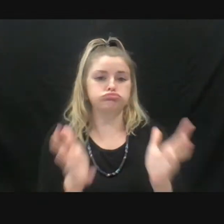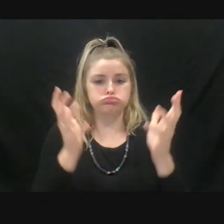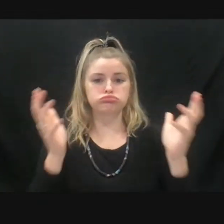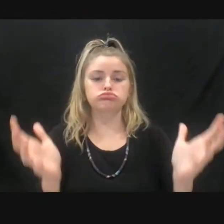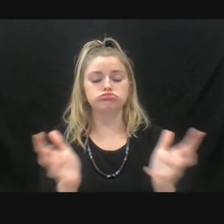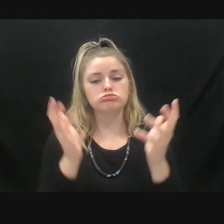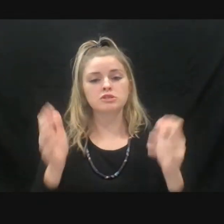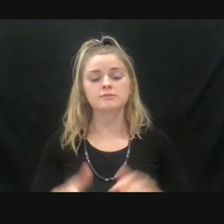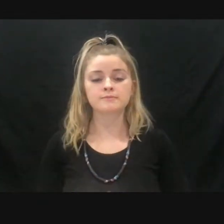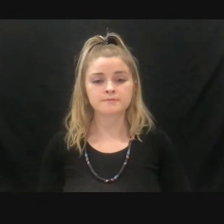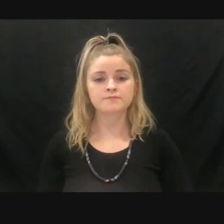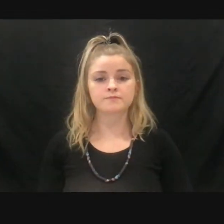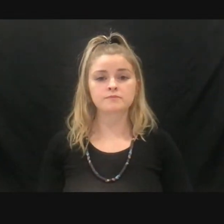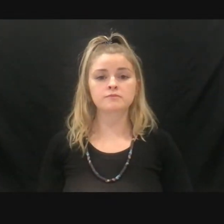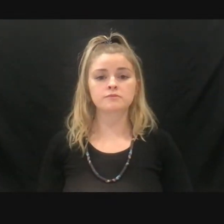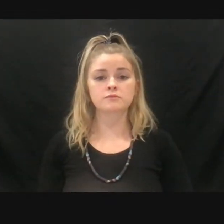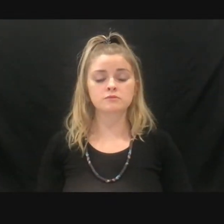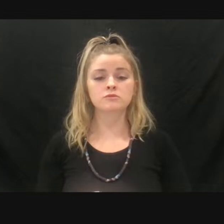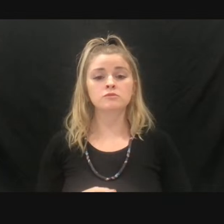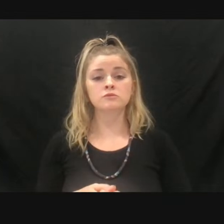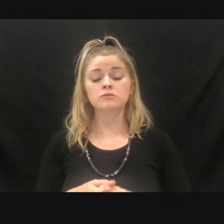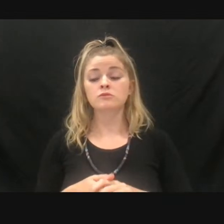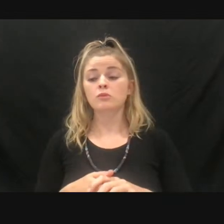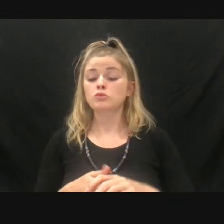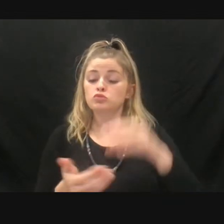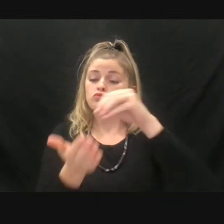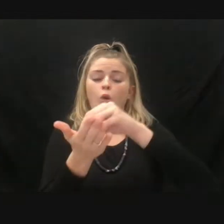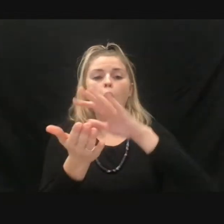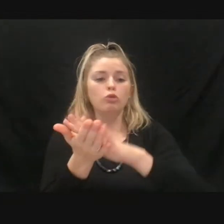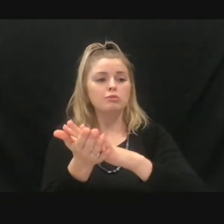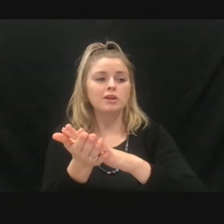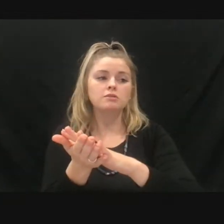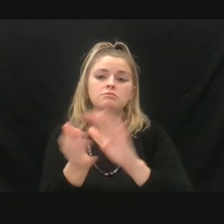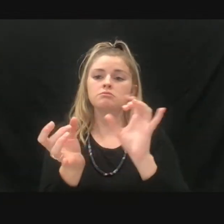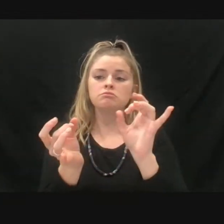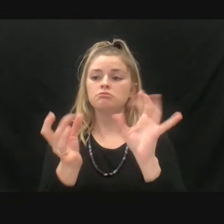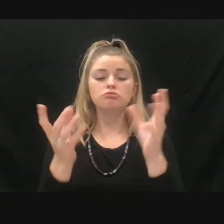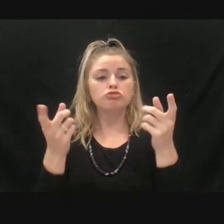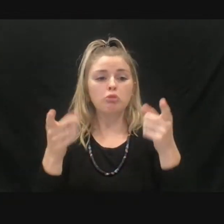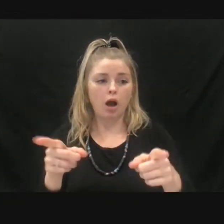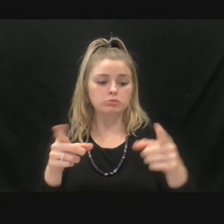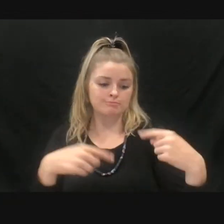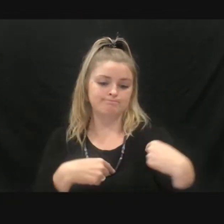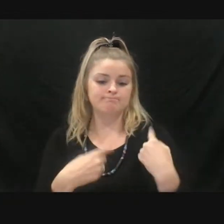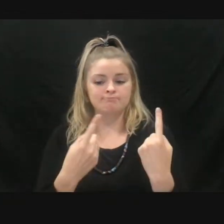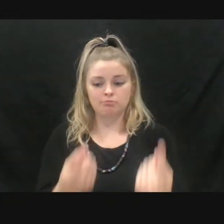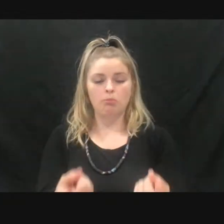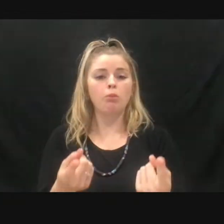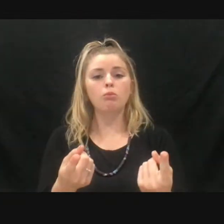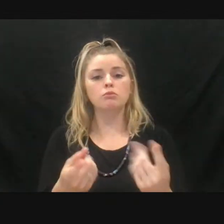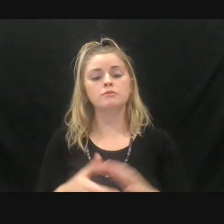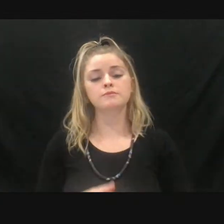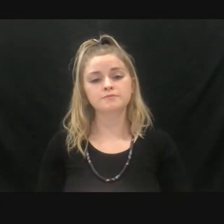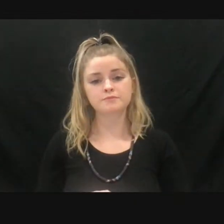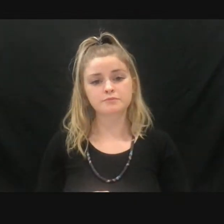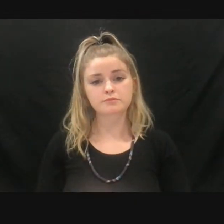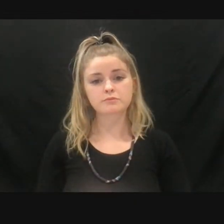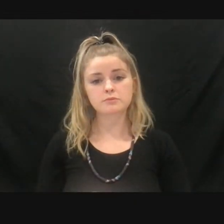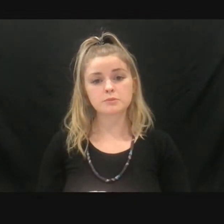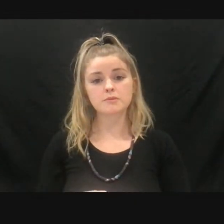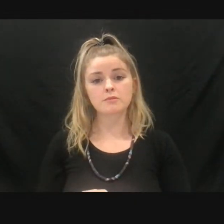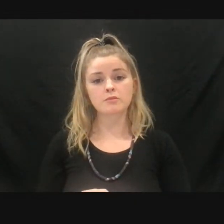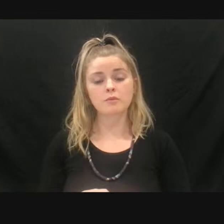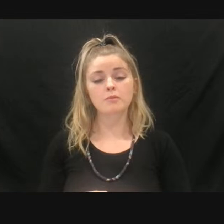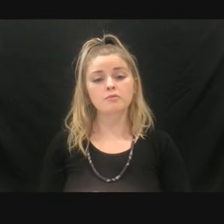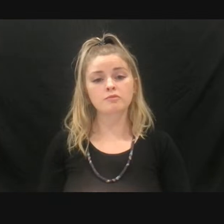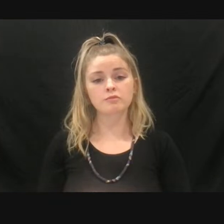collection that chronicle the troubled colonial government relations with Maryland tribes. The result has been